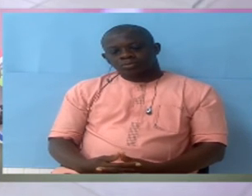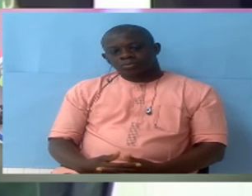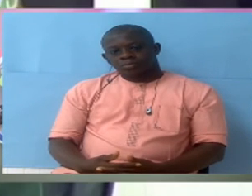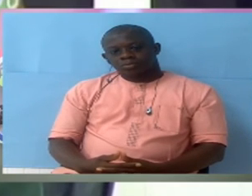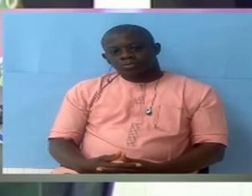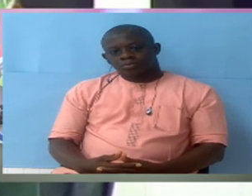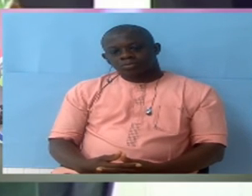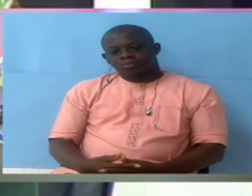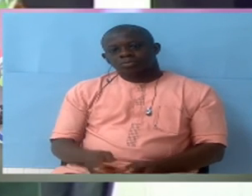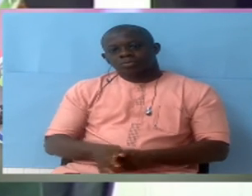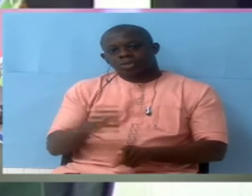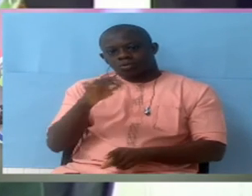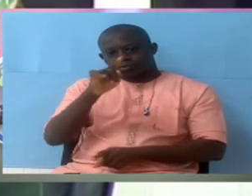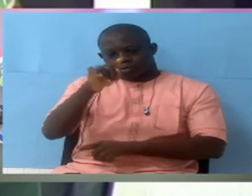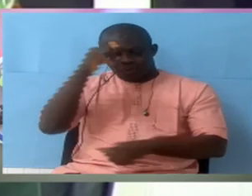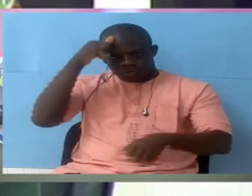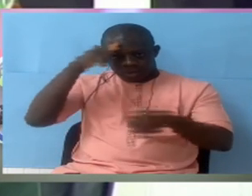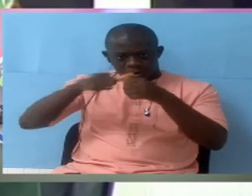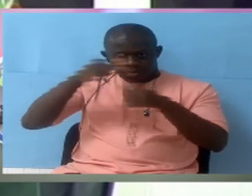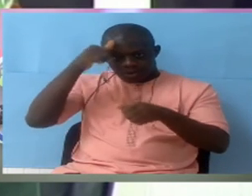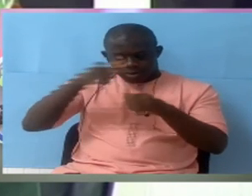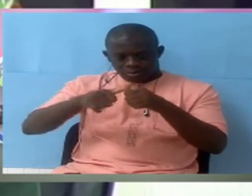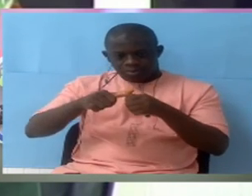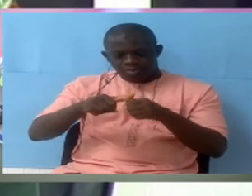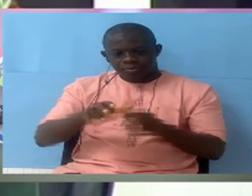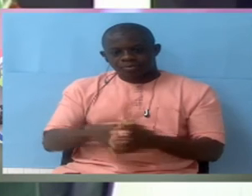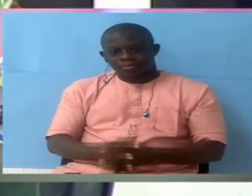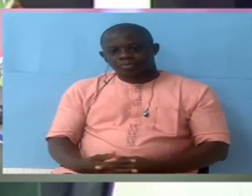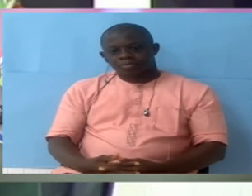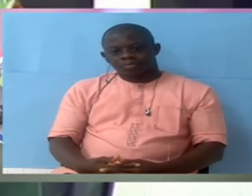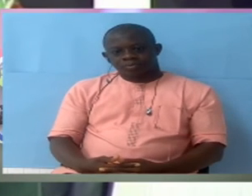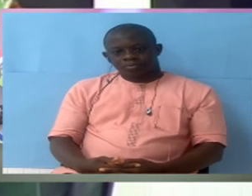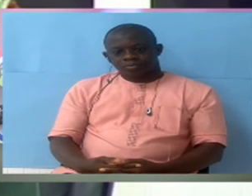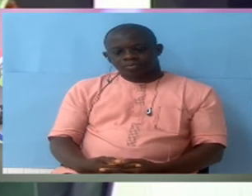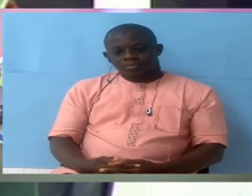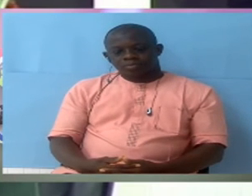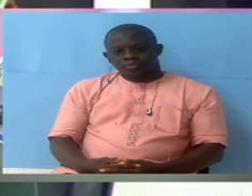As far as you could recall. Yo ci